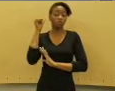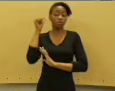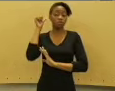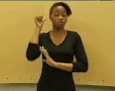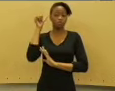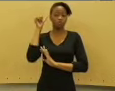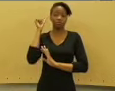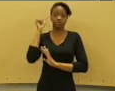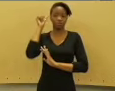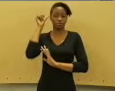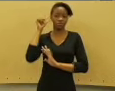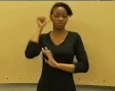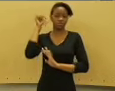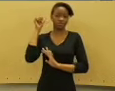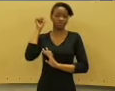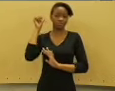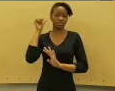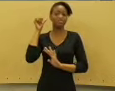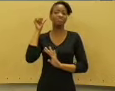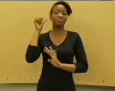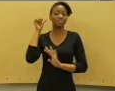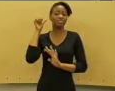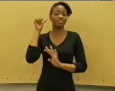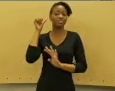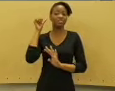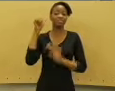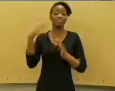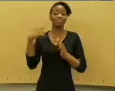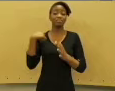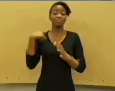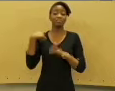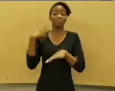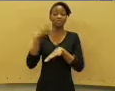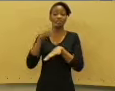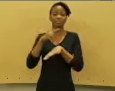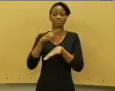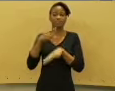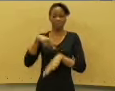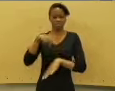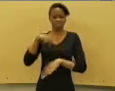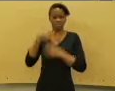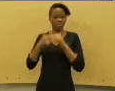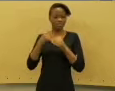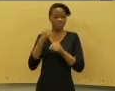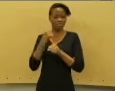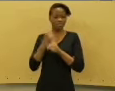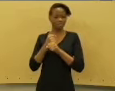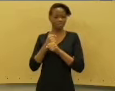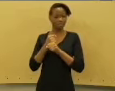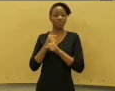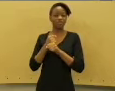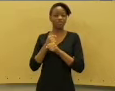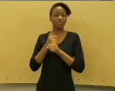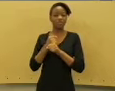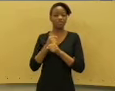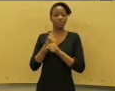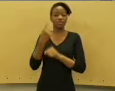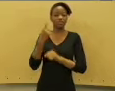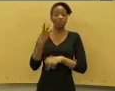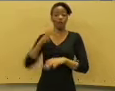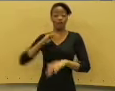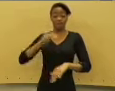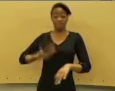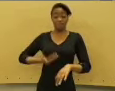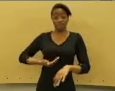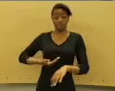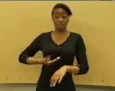them, for instance, I went to my doctor earlier this year, 2021, February, and I